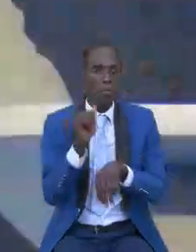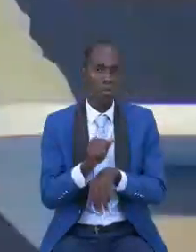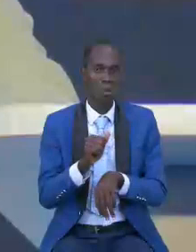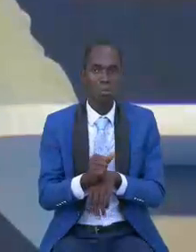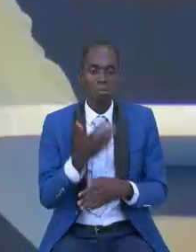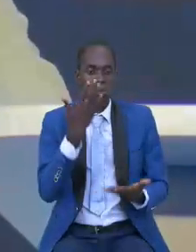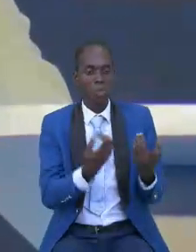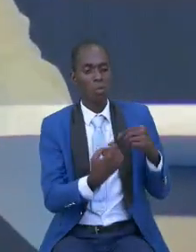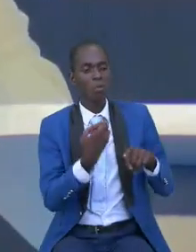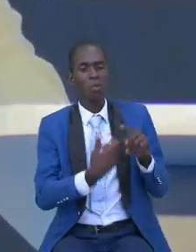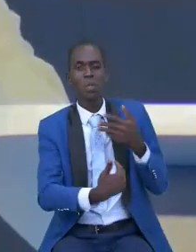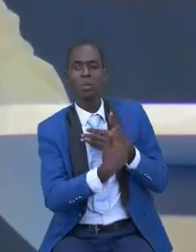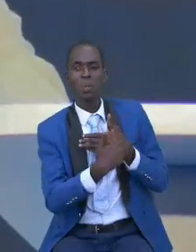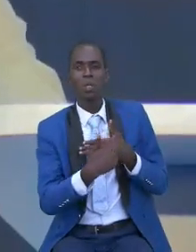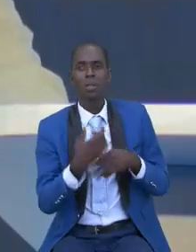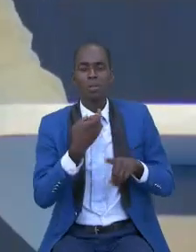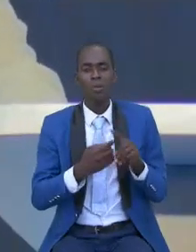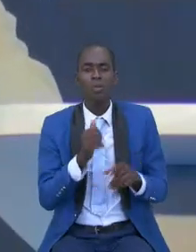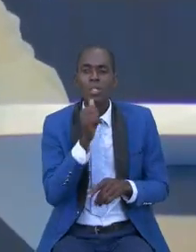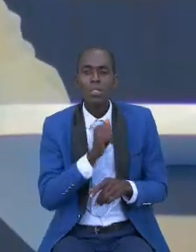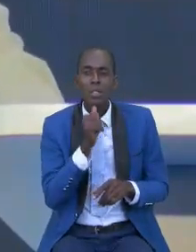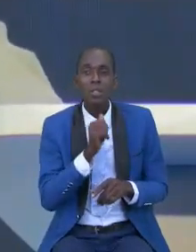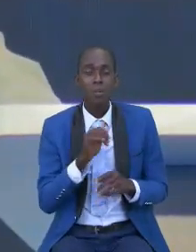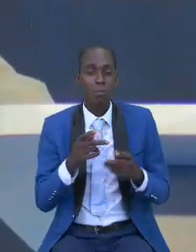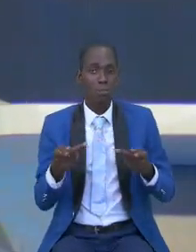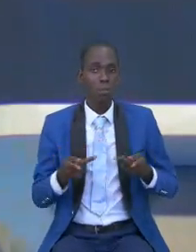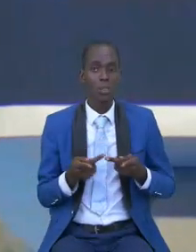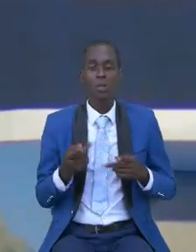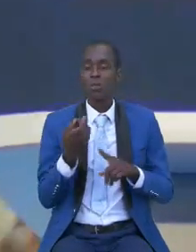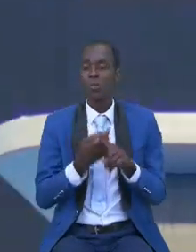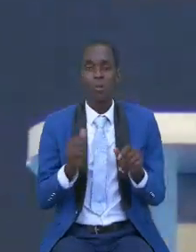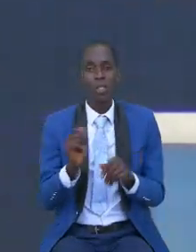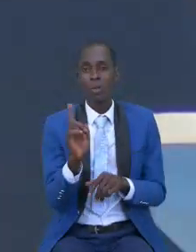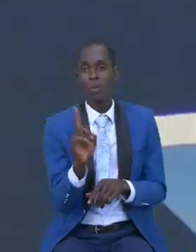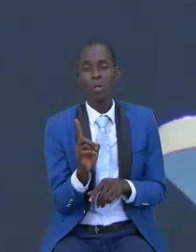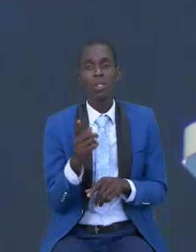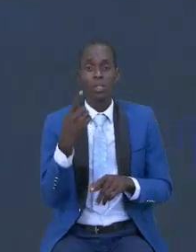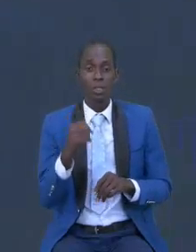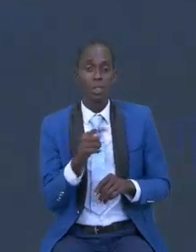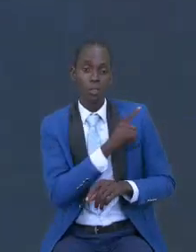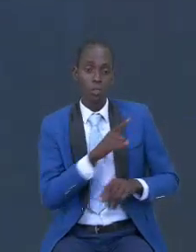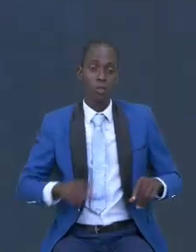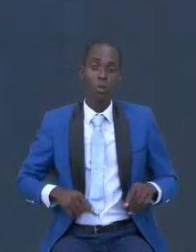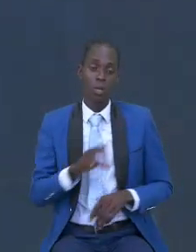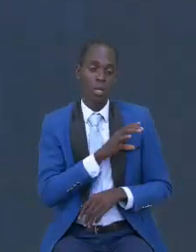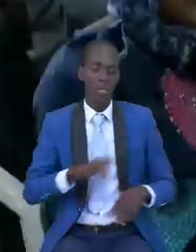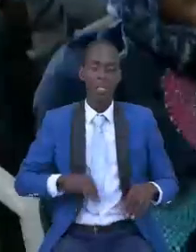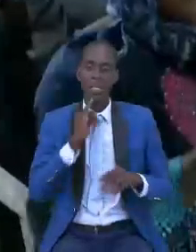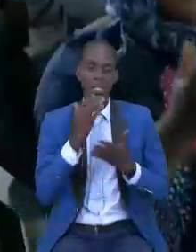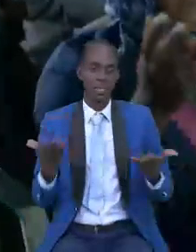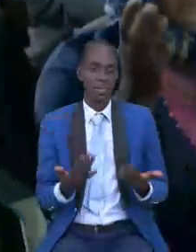from behind, it might come from a secret place, it might come from a habit, whatever, the Lord Christ is here